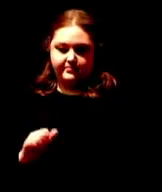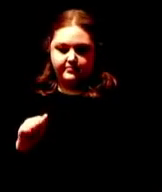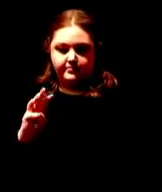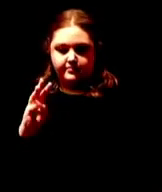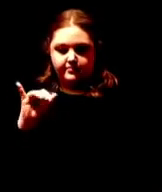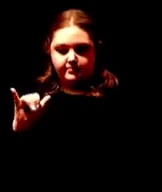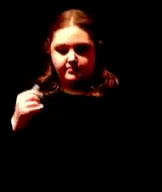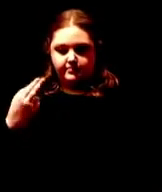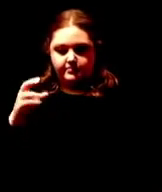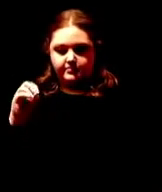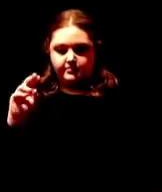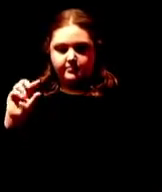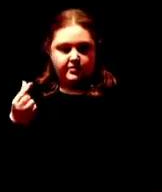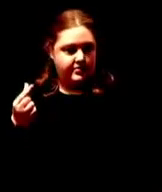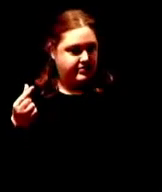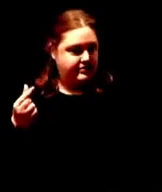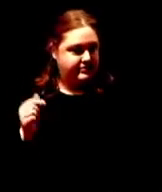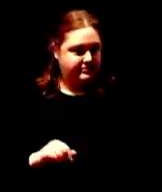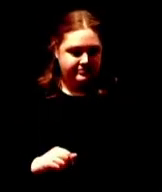Amy Hung.